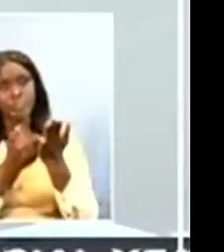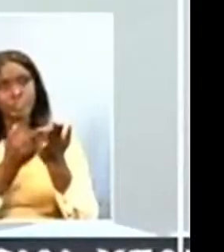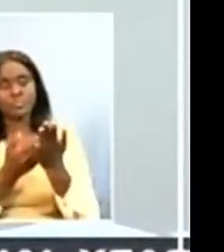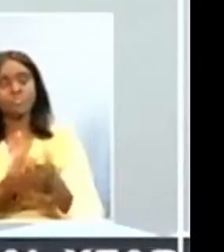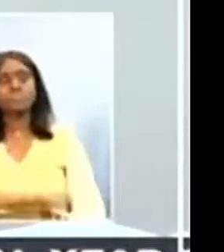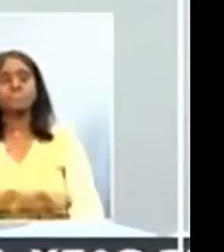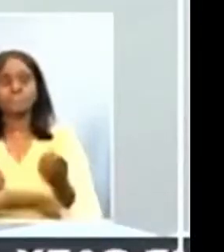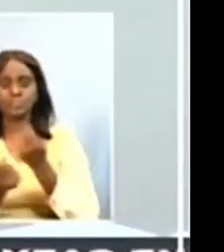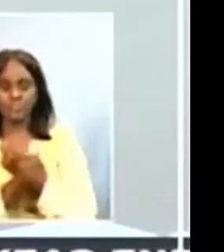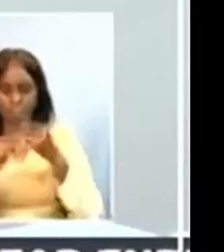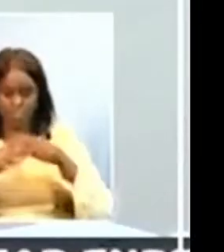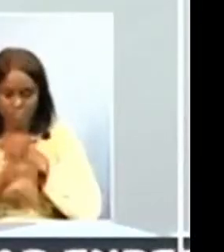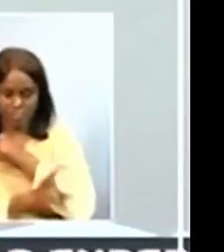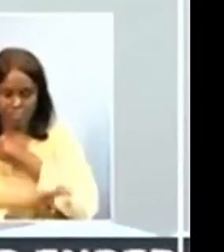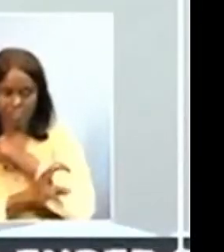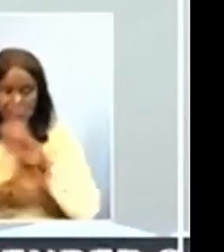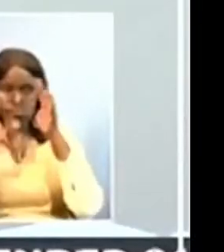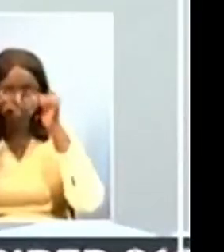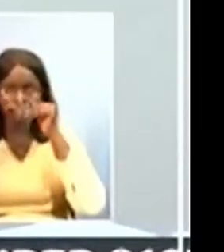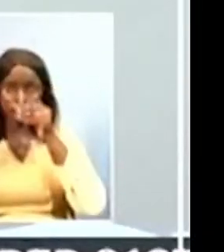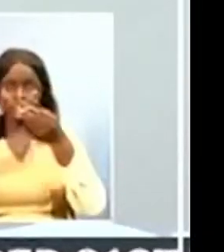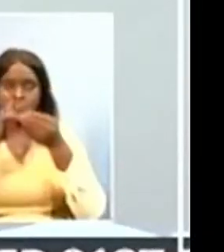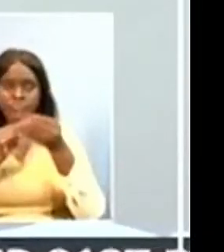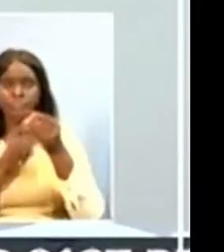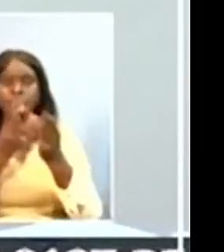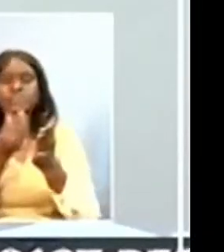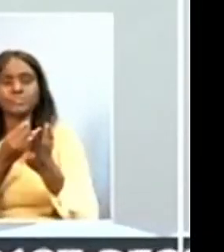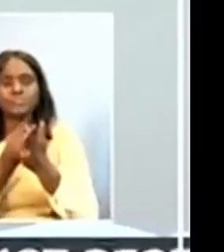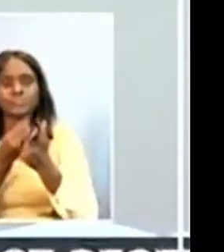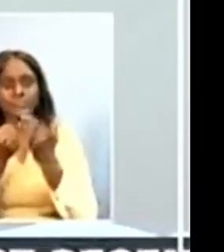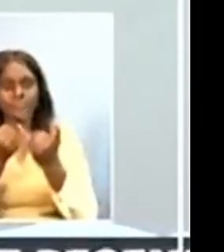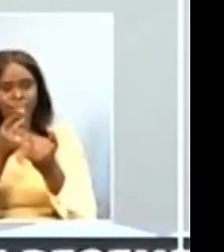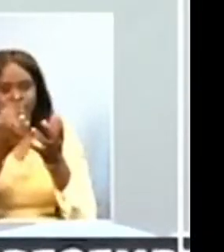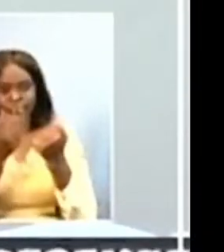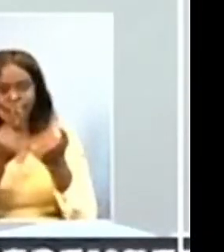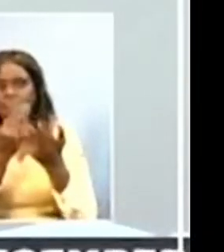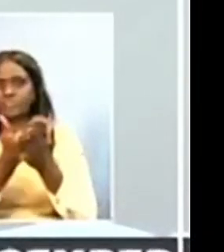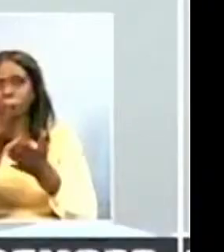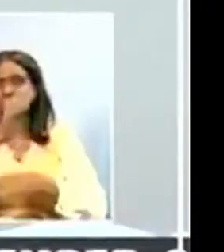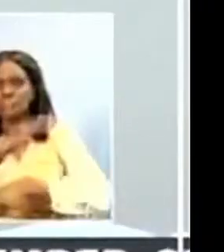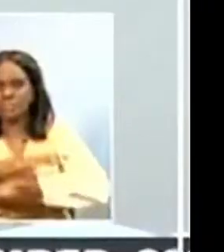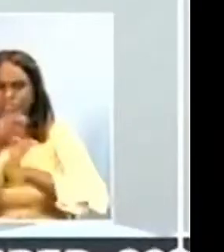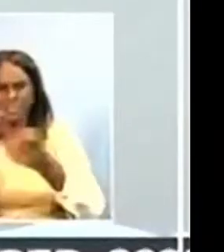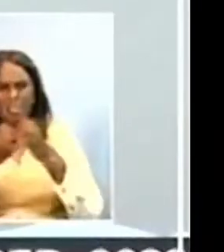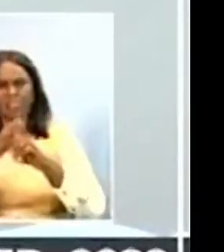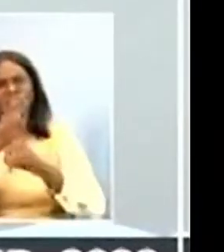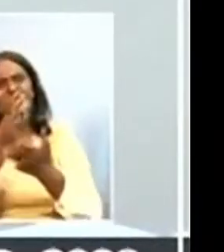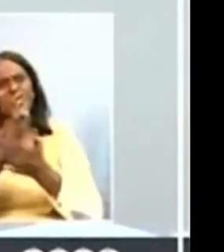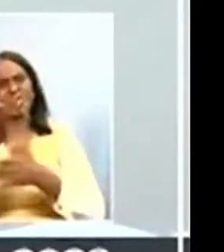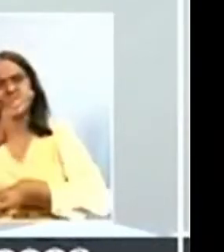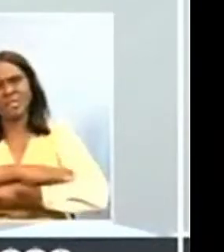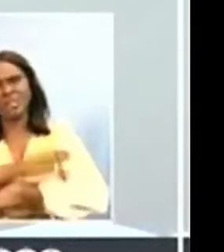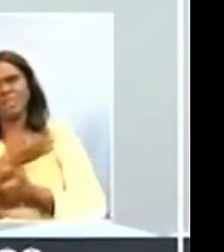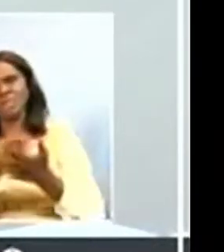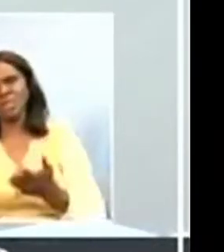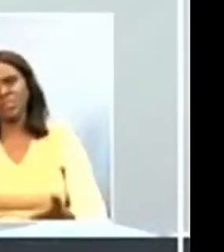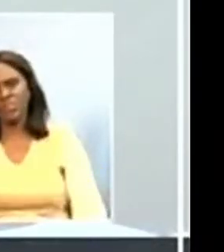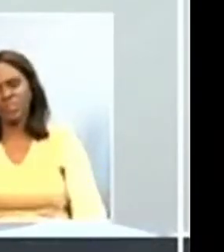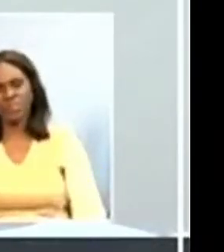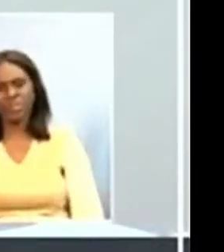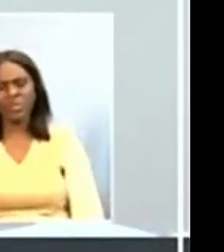We should change this country. The president is giving us the money. Now they want to procure desks, even desks failing.